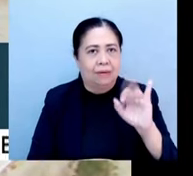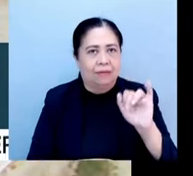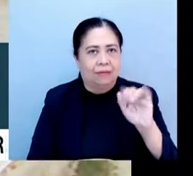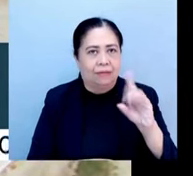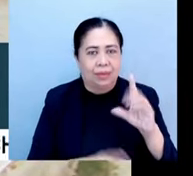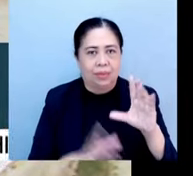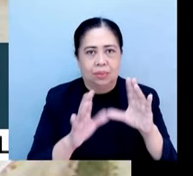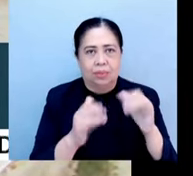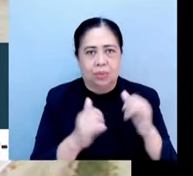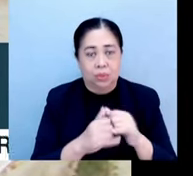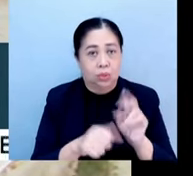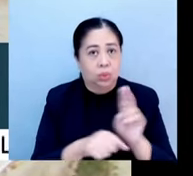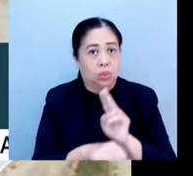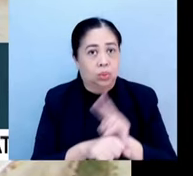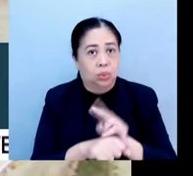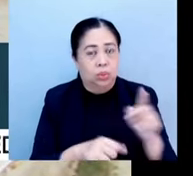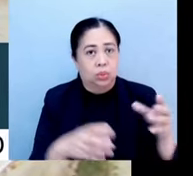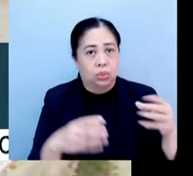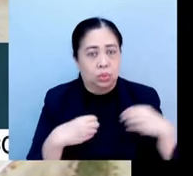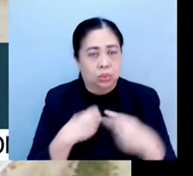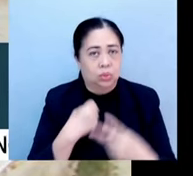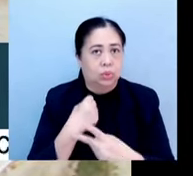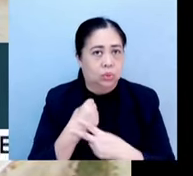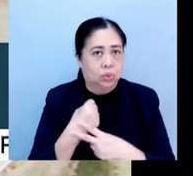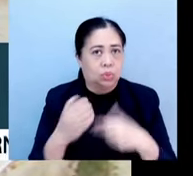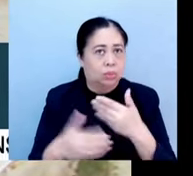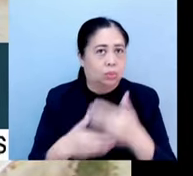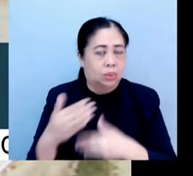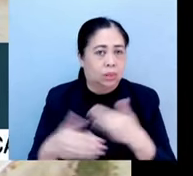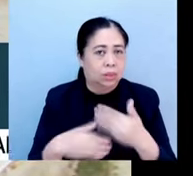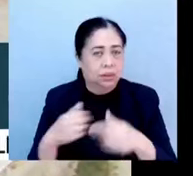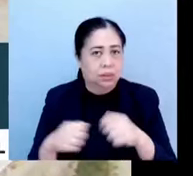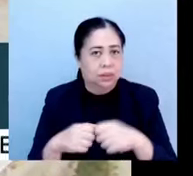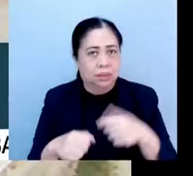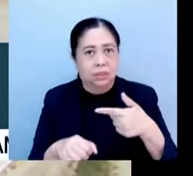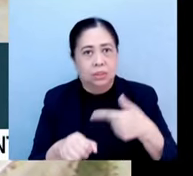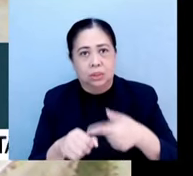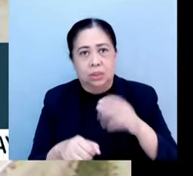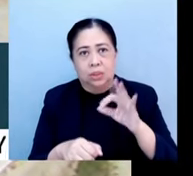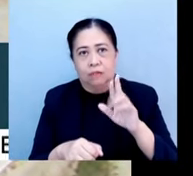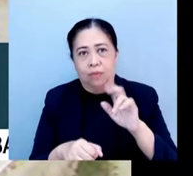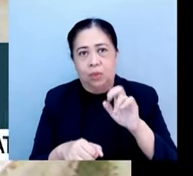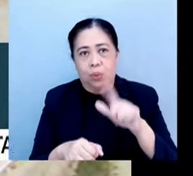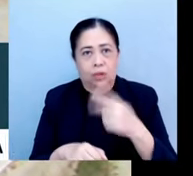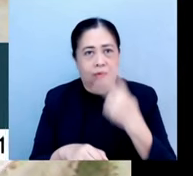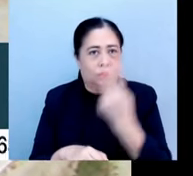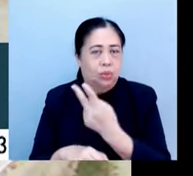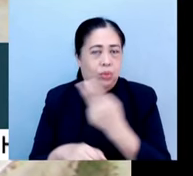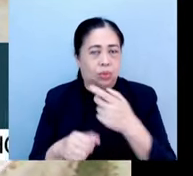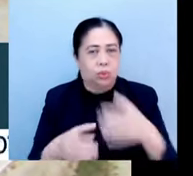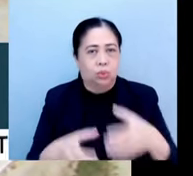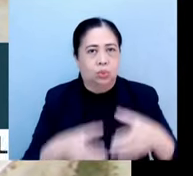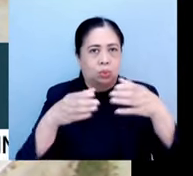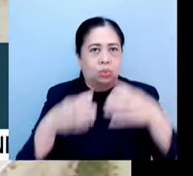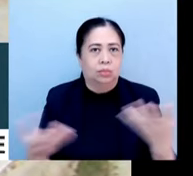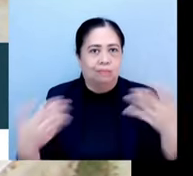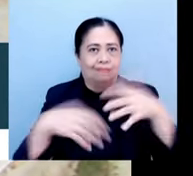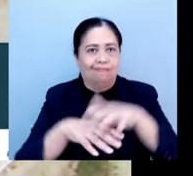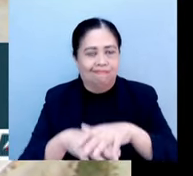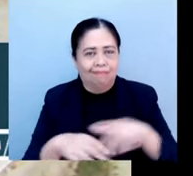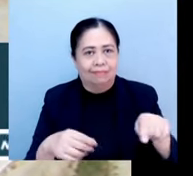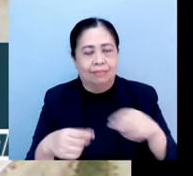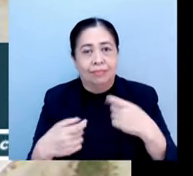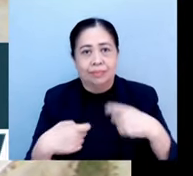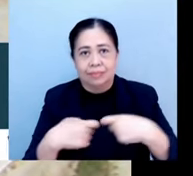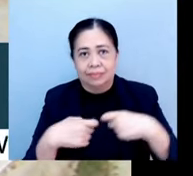will be used to receive, store, and process LNG fuel for the two power plants, fully integrating the local energy